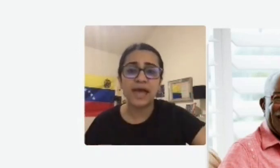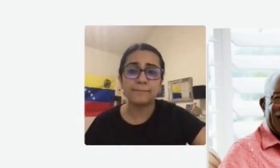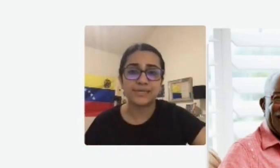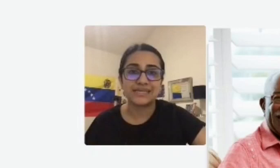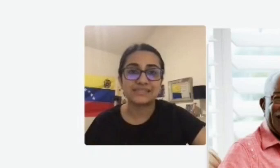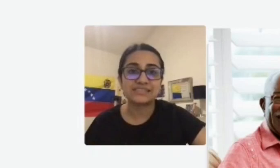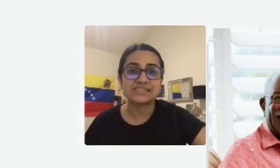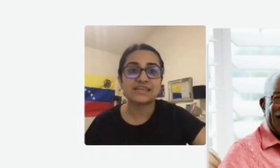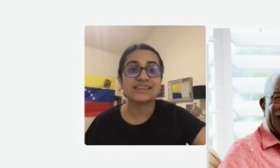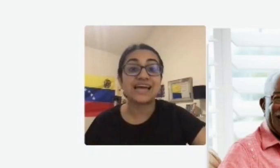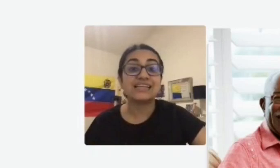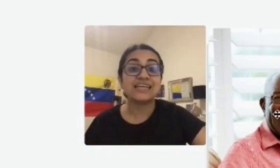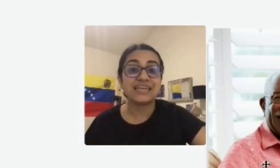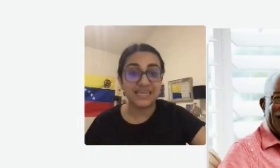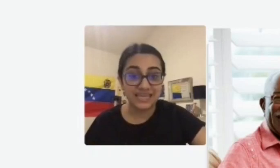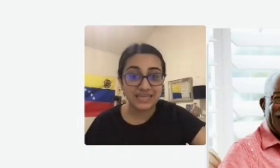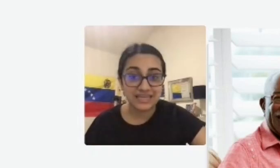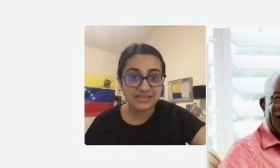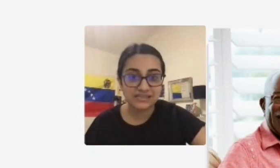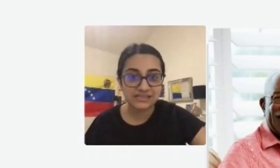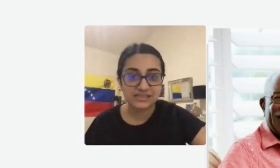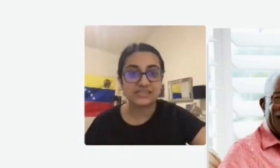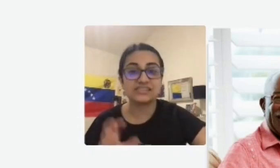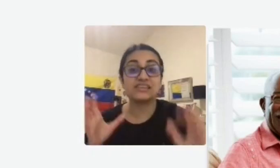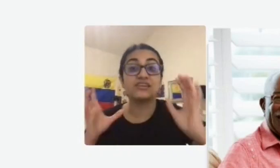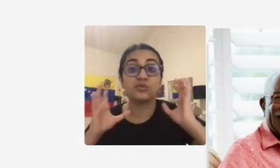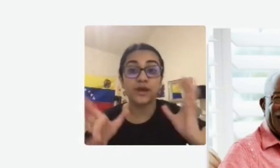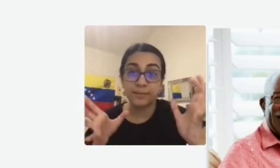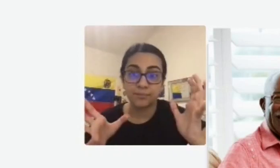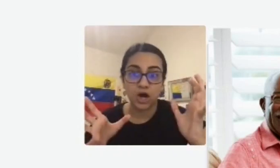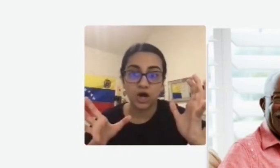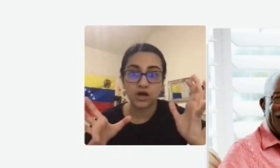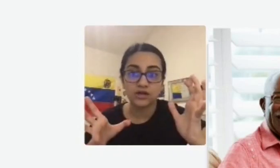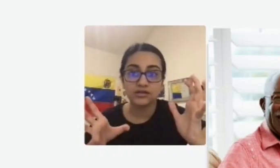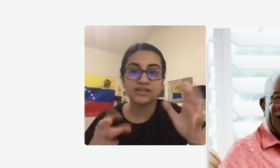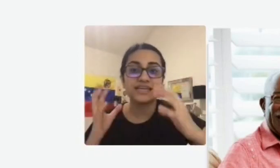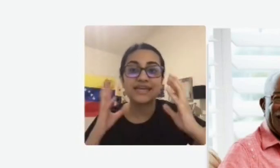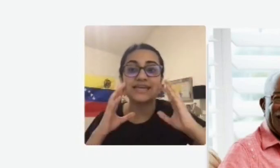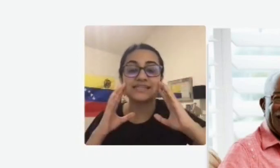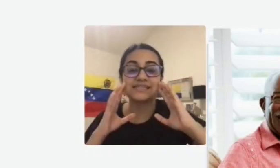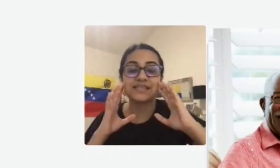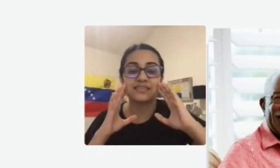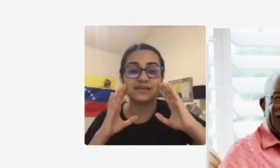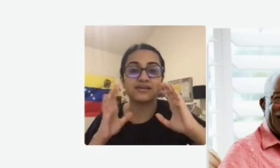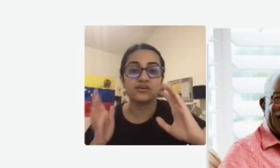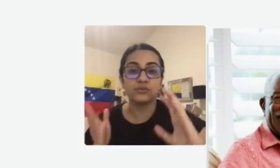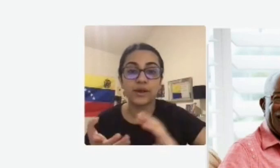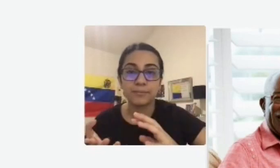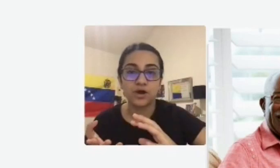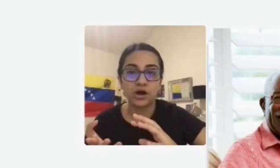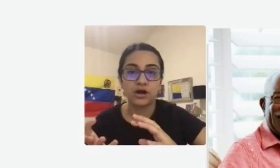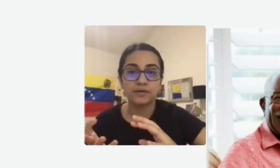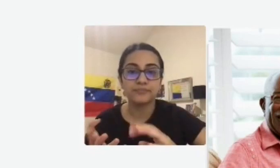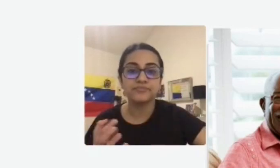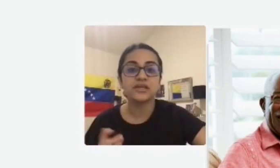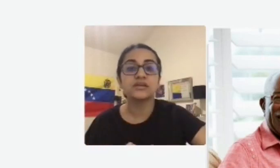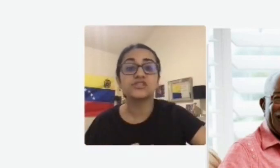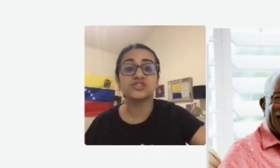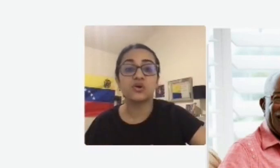So that means that he is the grandpa. He is the